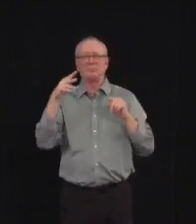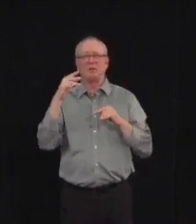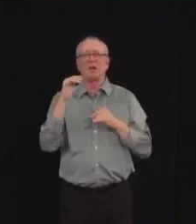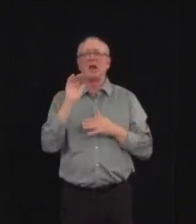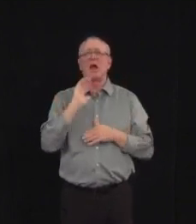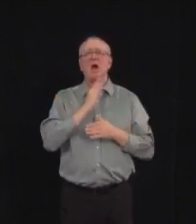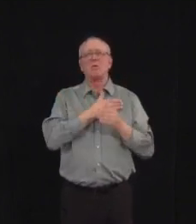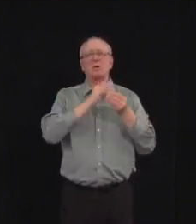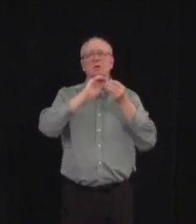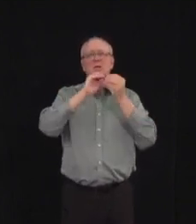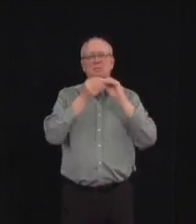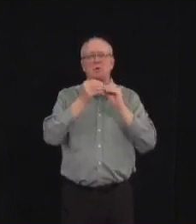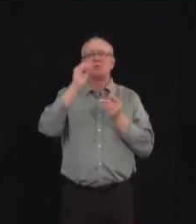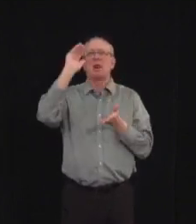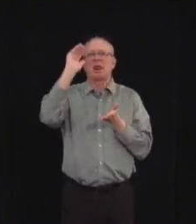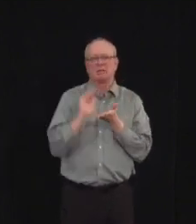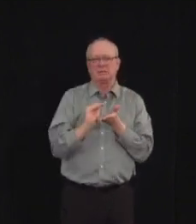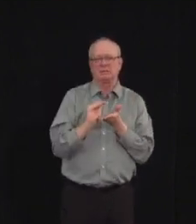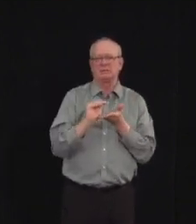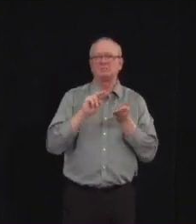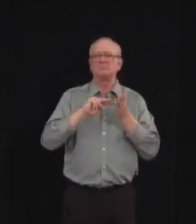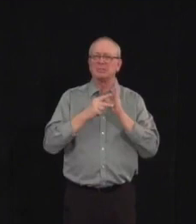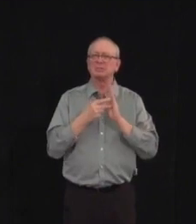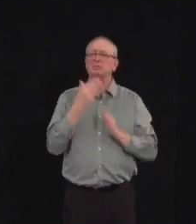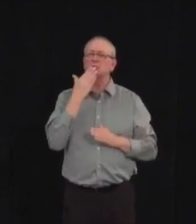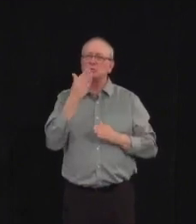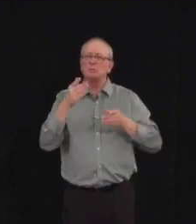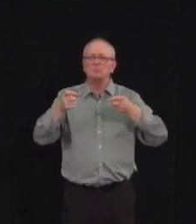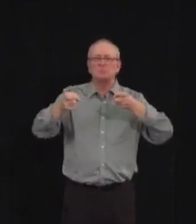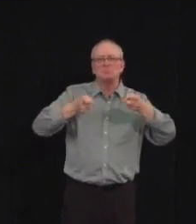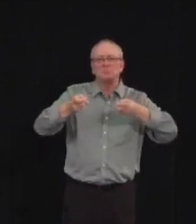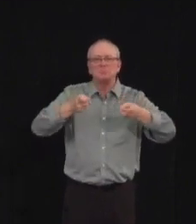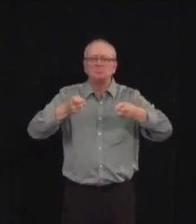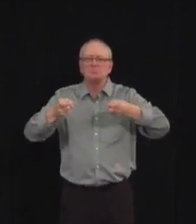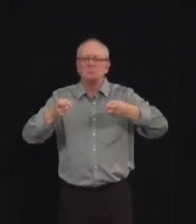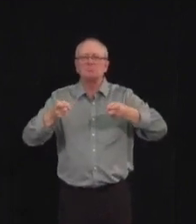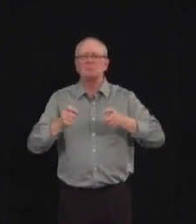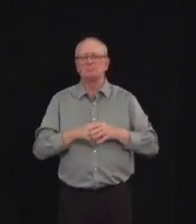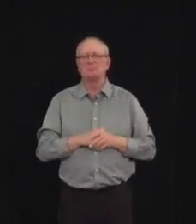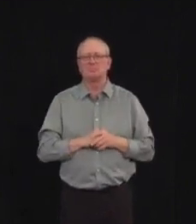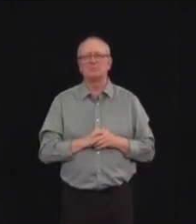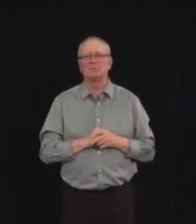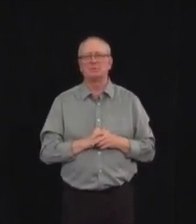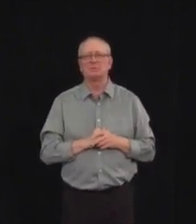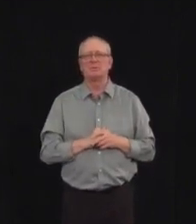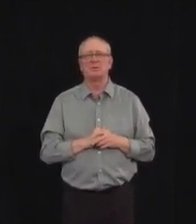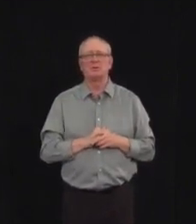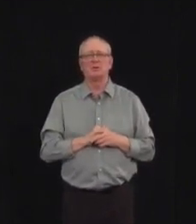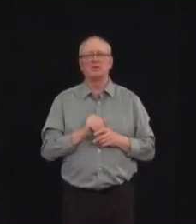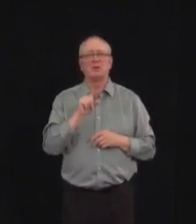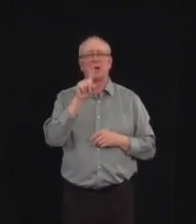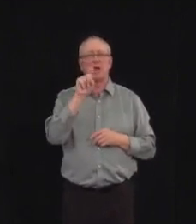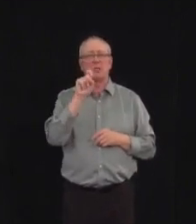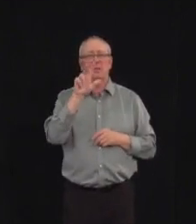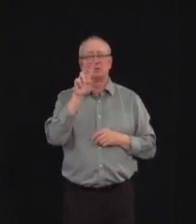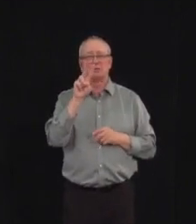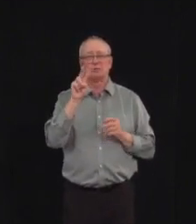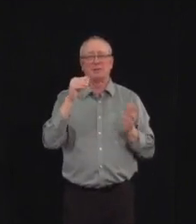and managing the outbreak. As of today, nearly 132,000 people have been tested for